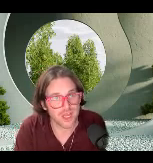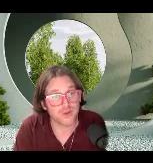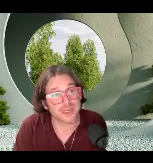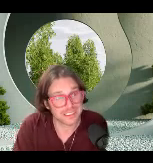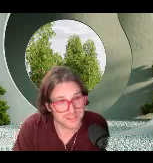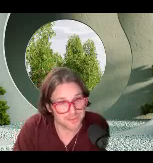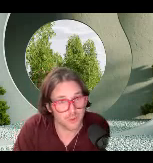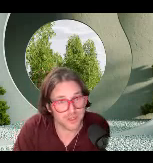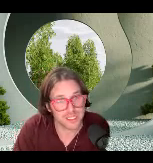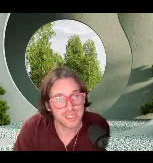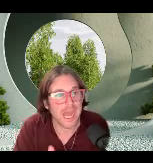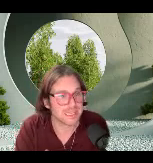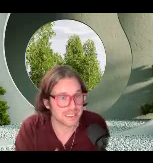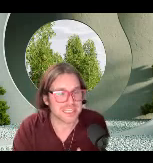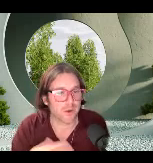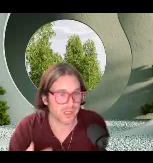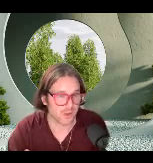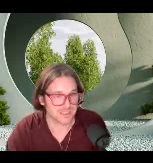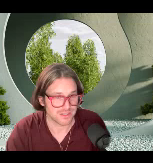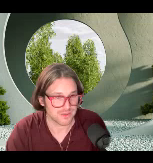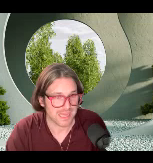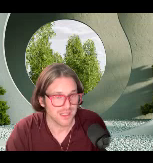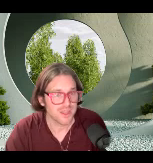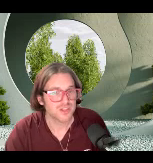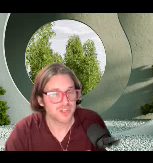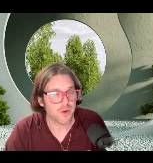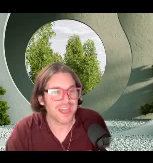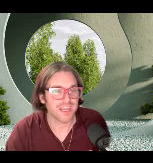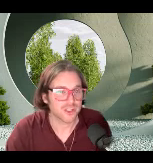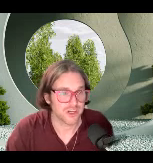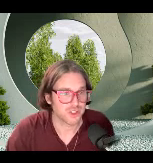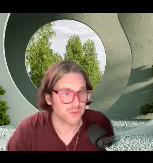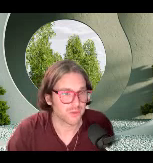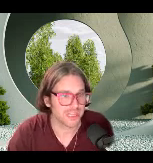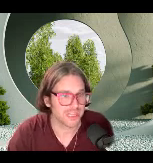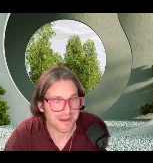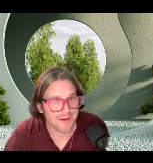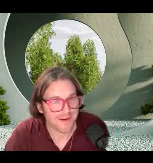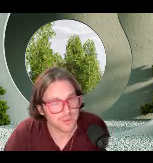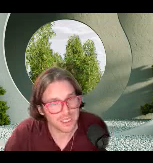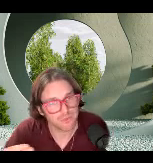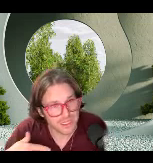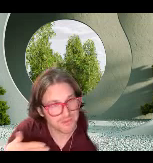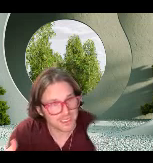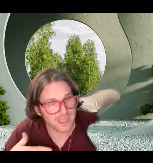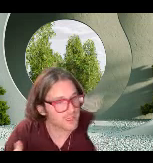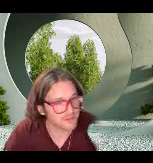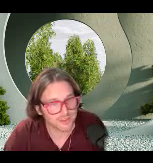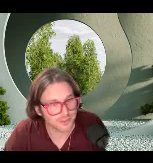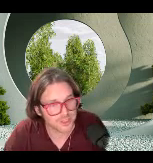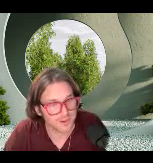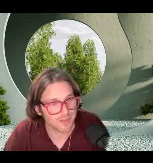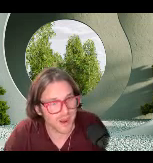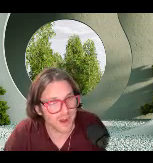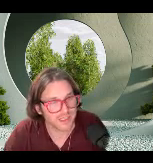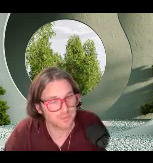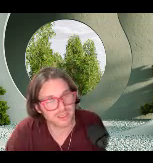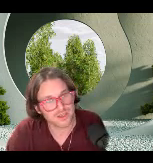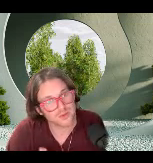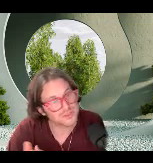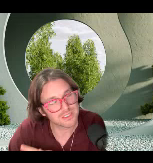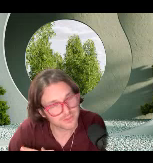my students know there is support, and this is how we're going to do that. So I encourage you to really think about, are we really meeting all of our learners